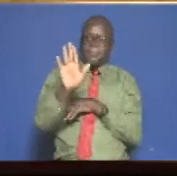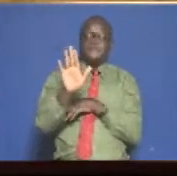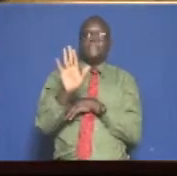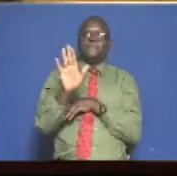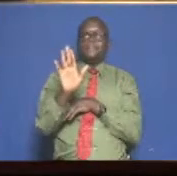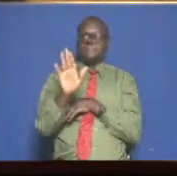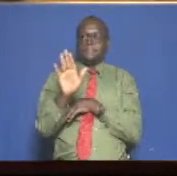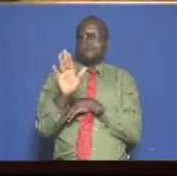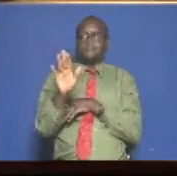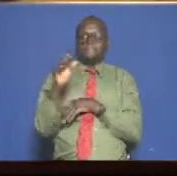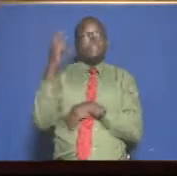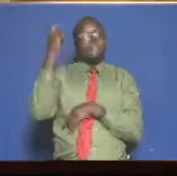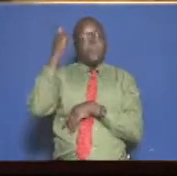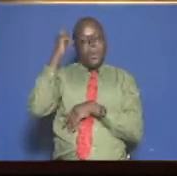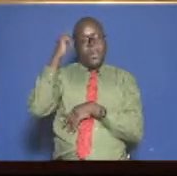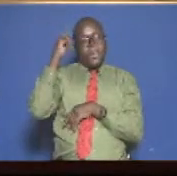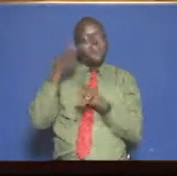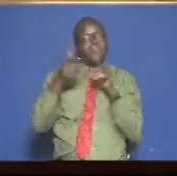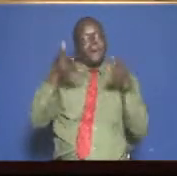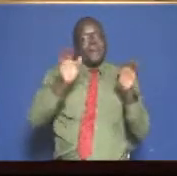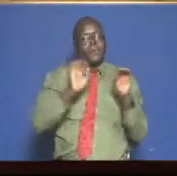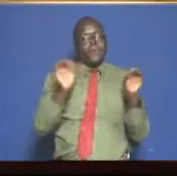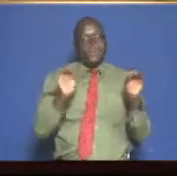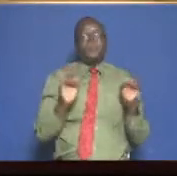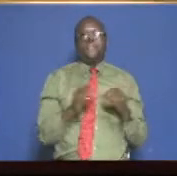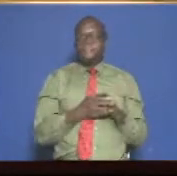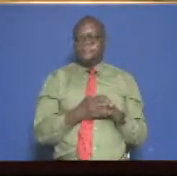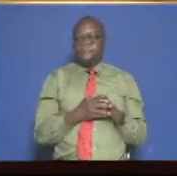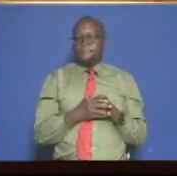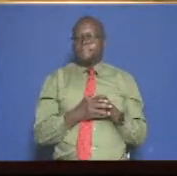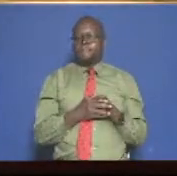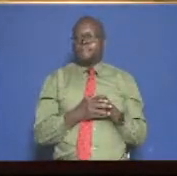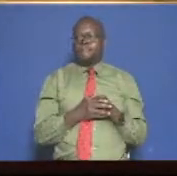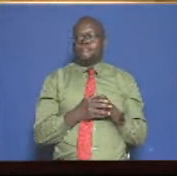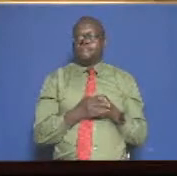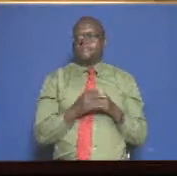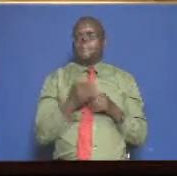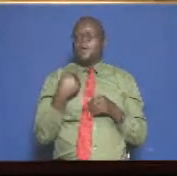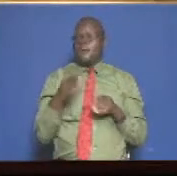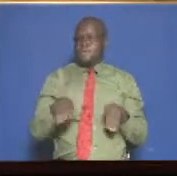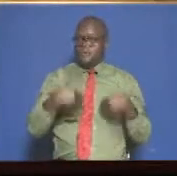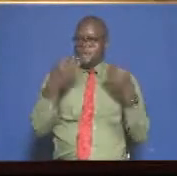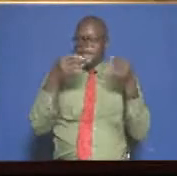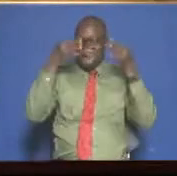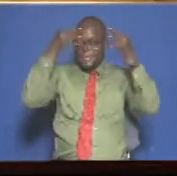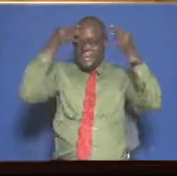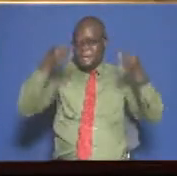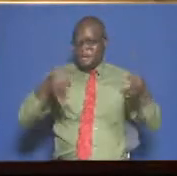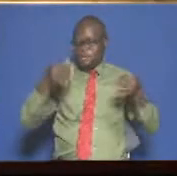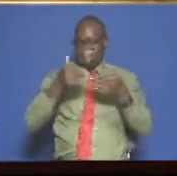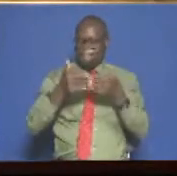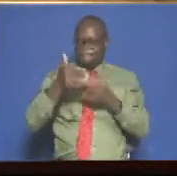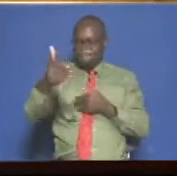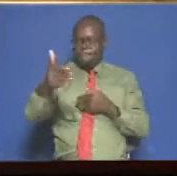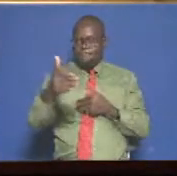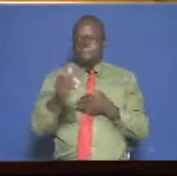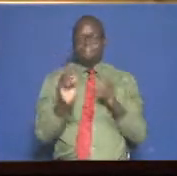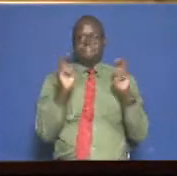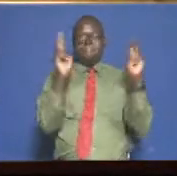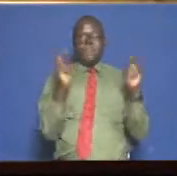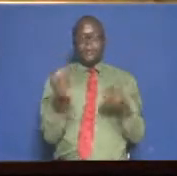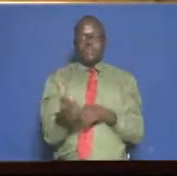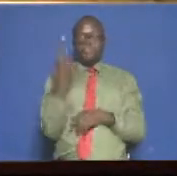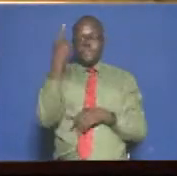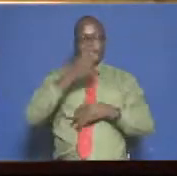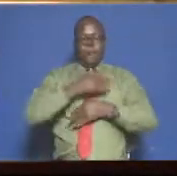his specific knowledge, but please, not now. Let me give directions. The issues raised by the